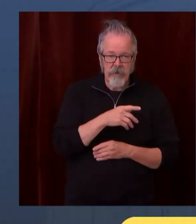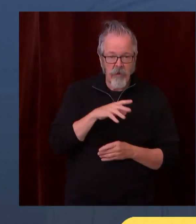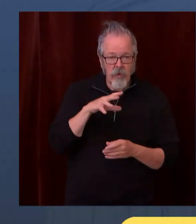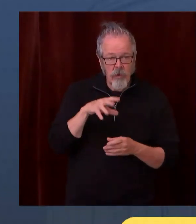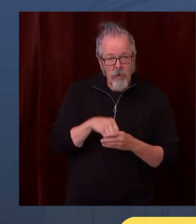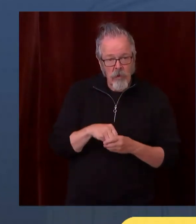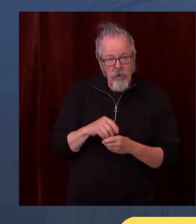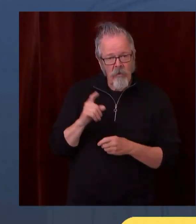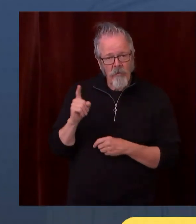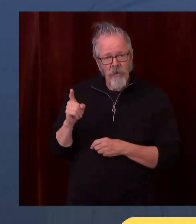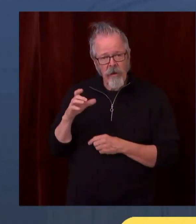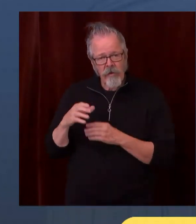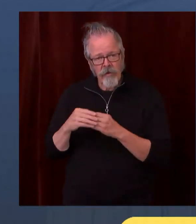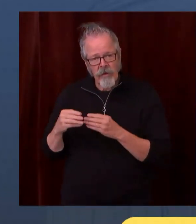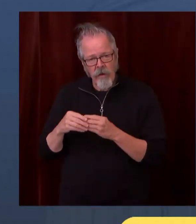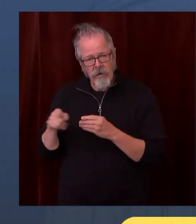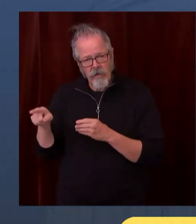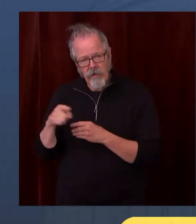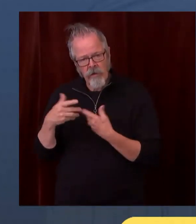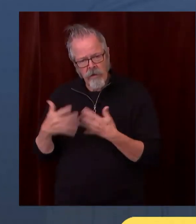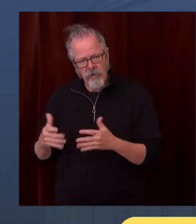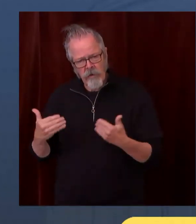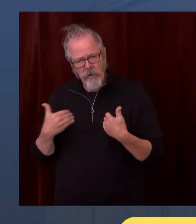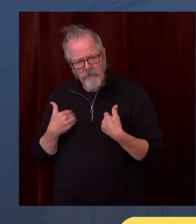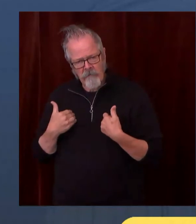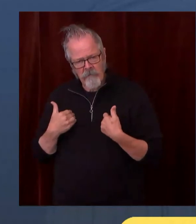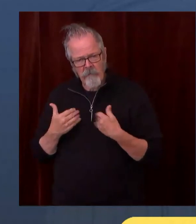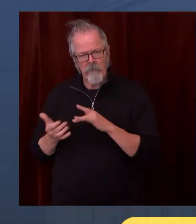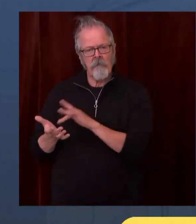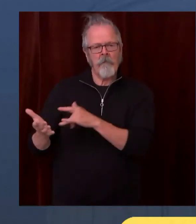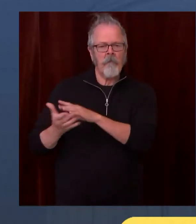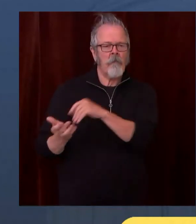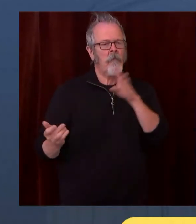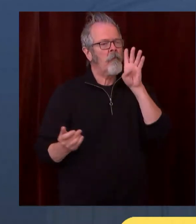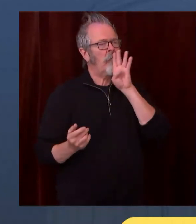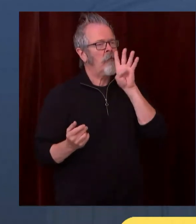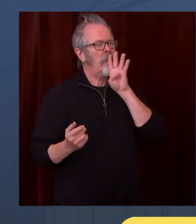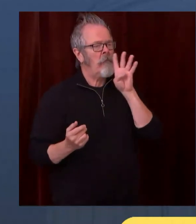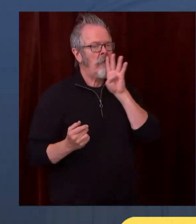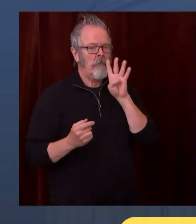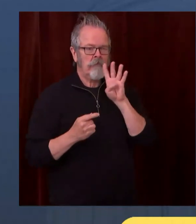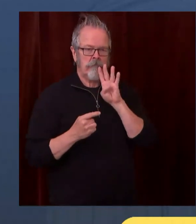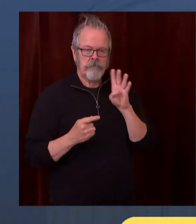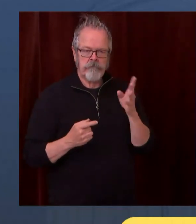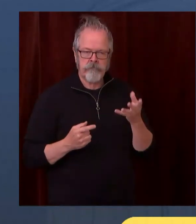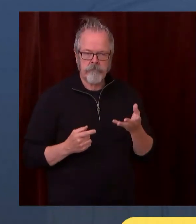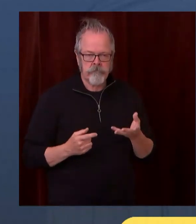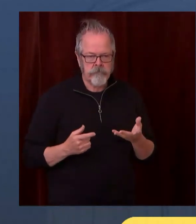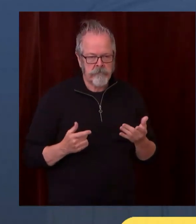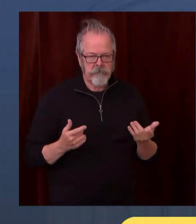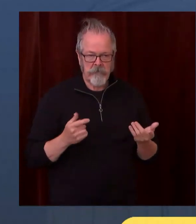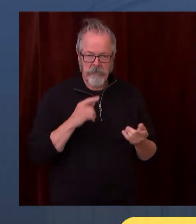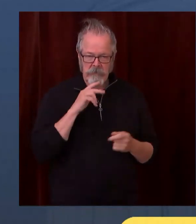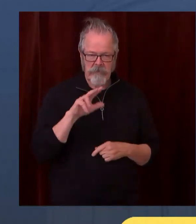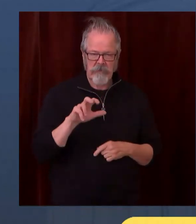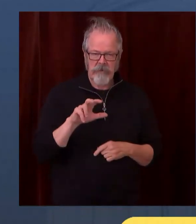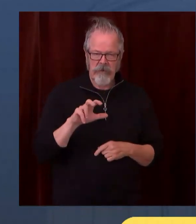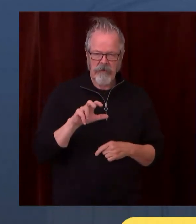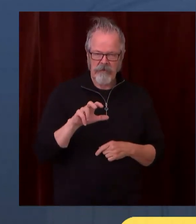half. It's not 2/3. We have time for a few more questions. Next one comes from Alexis with the News Tribune.